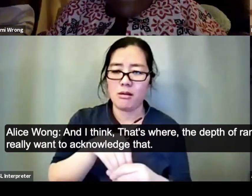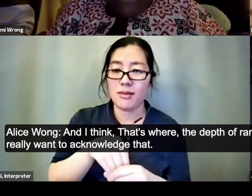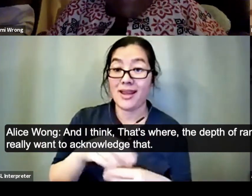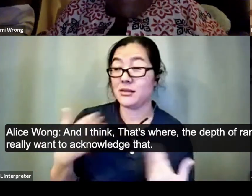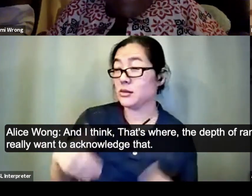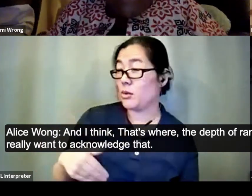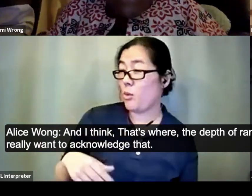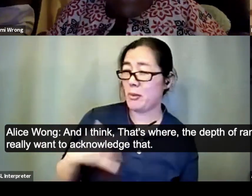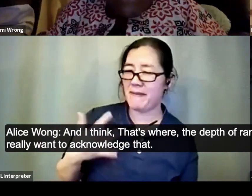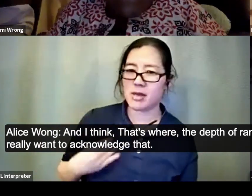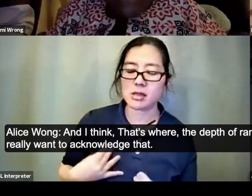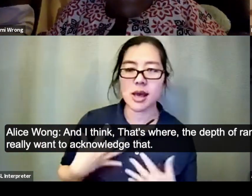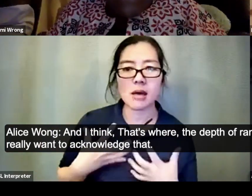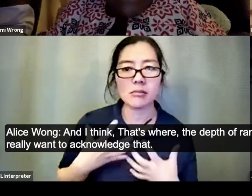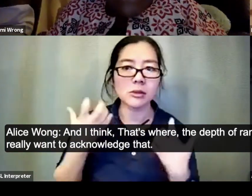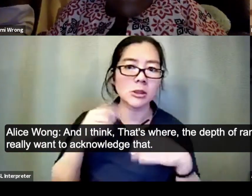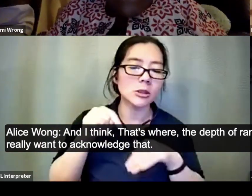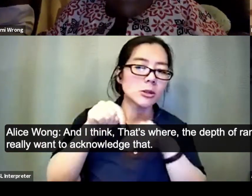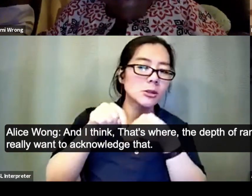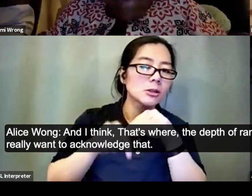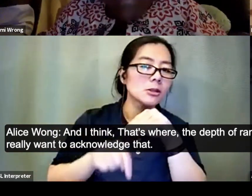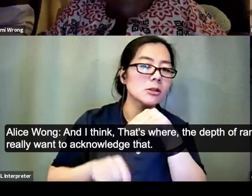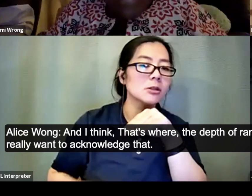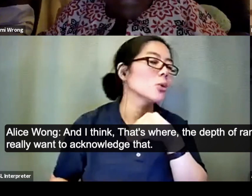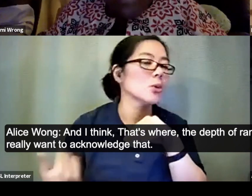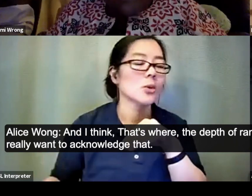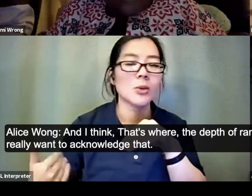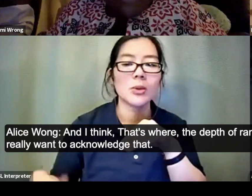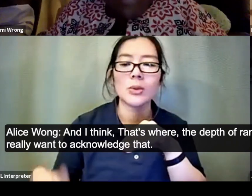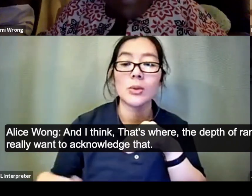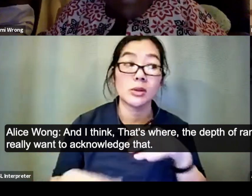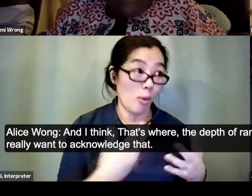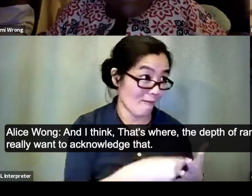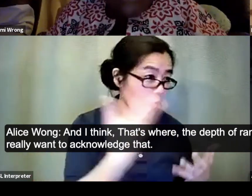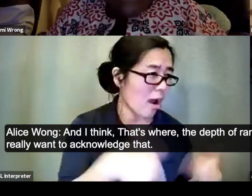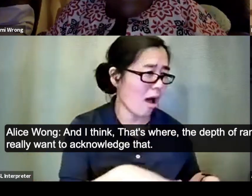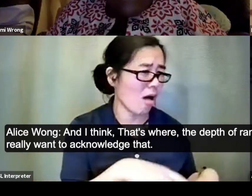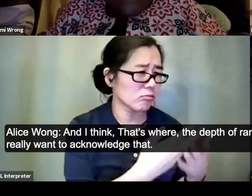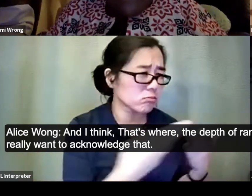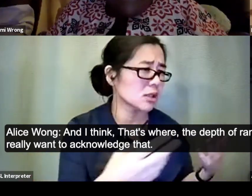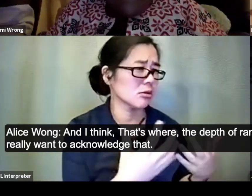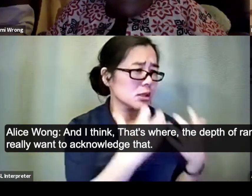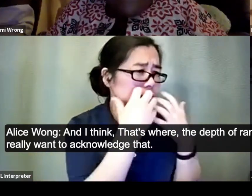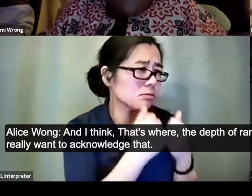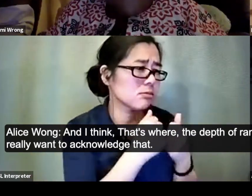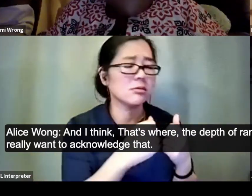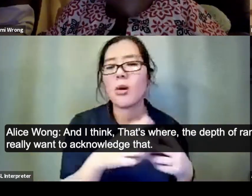such a wealth and abundance. So I really want to acknowledge that.